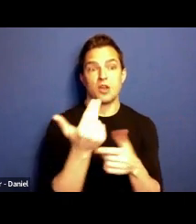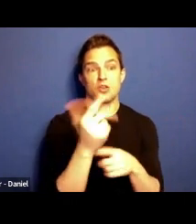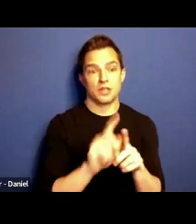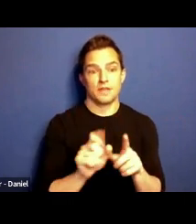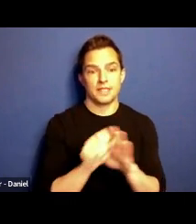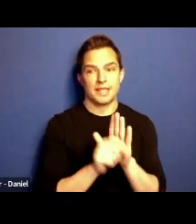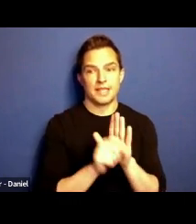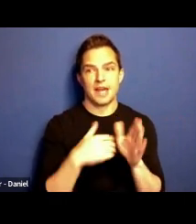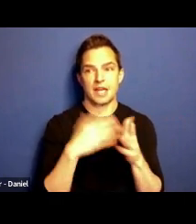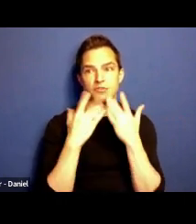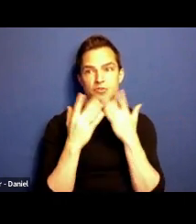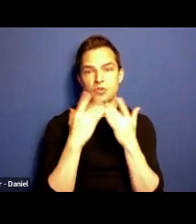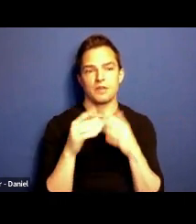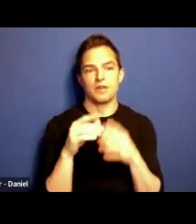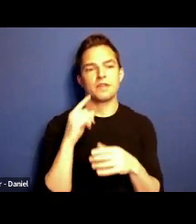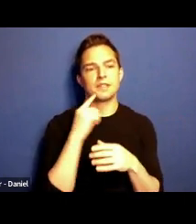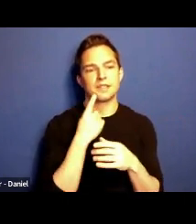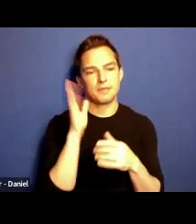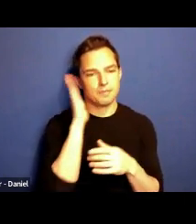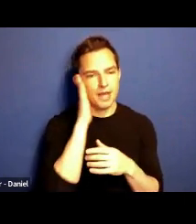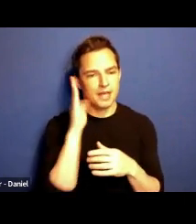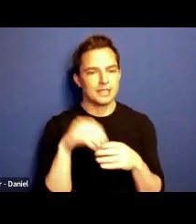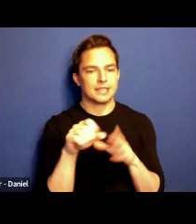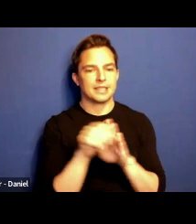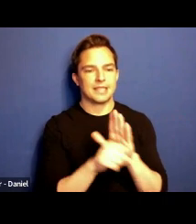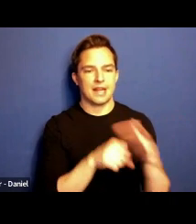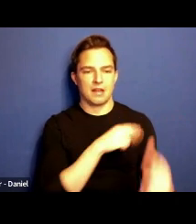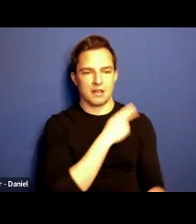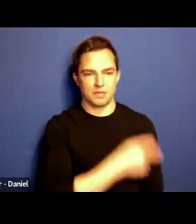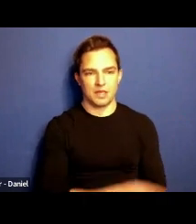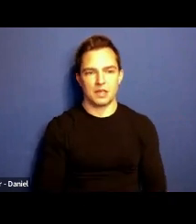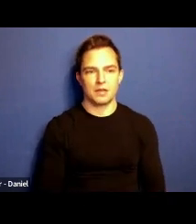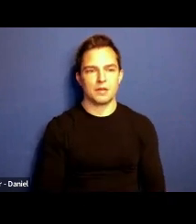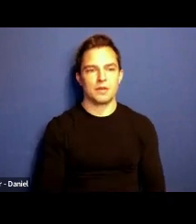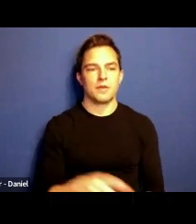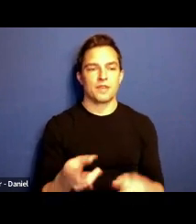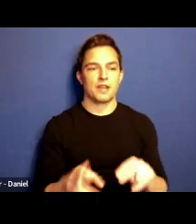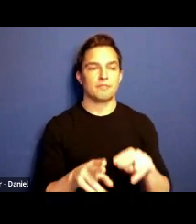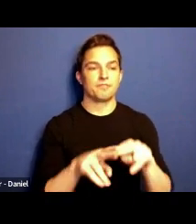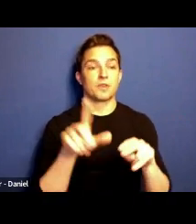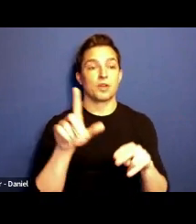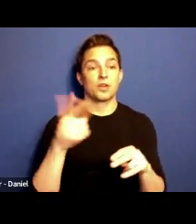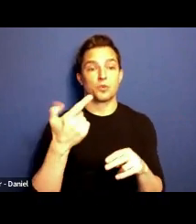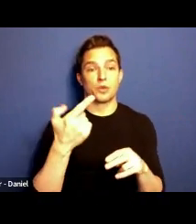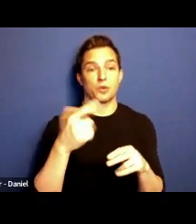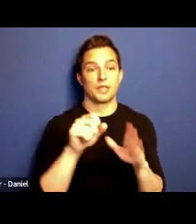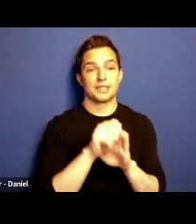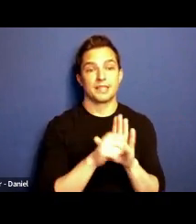had a shortage of acute beds in state hospitals, and it grew to 21 states today.